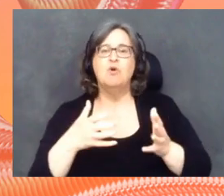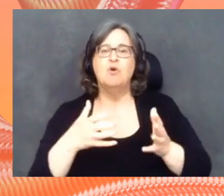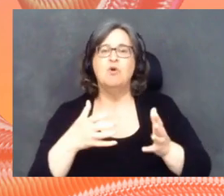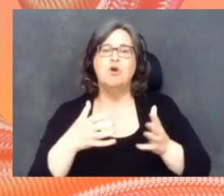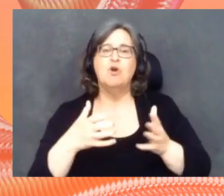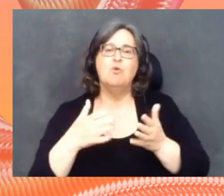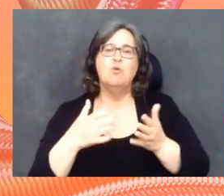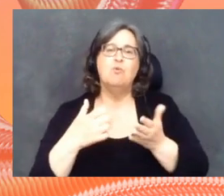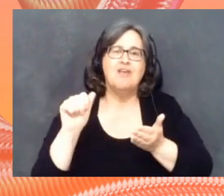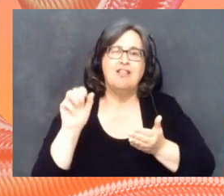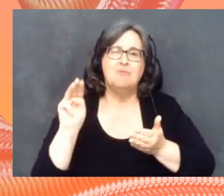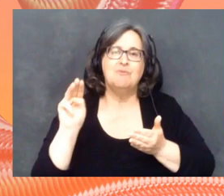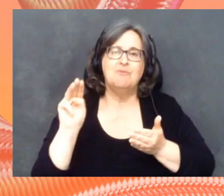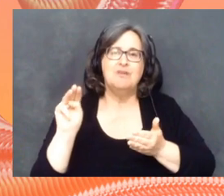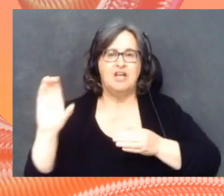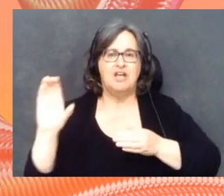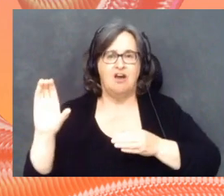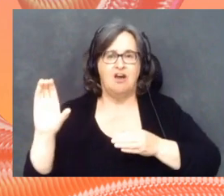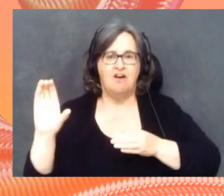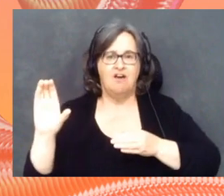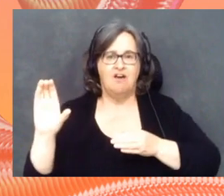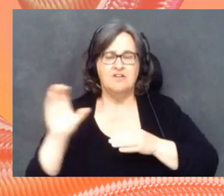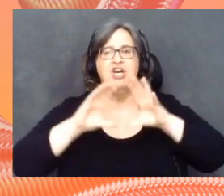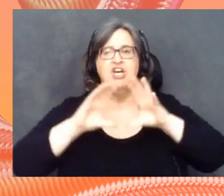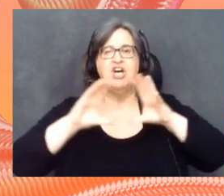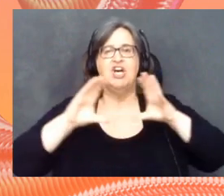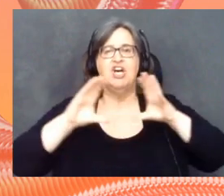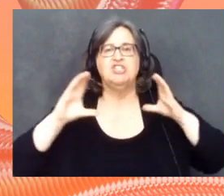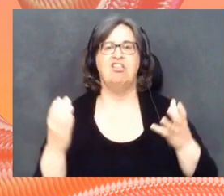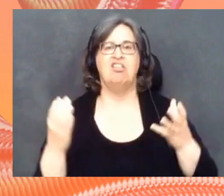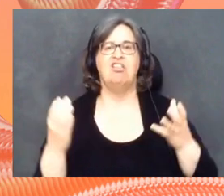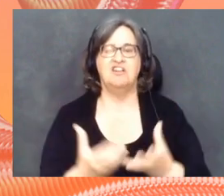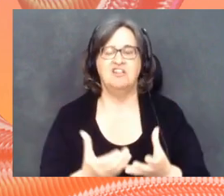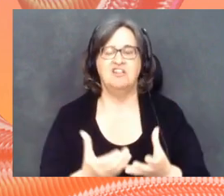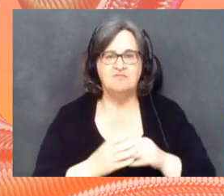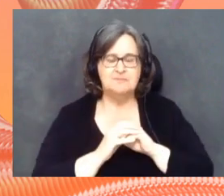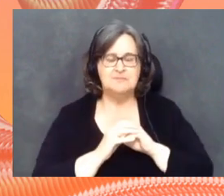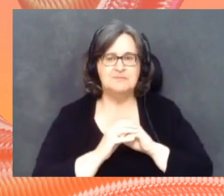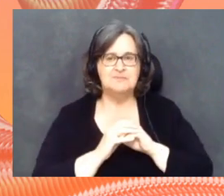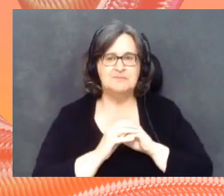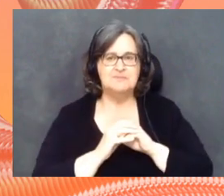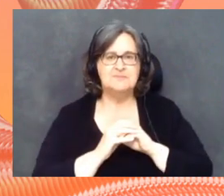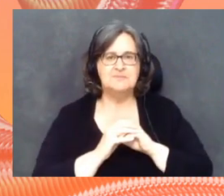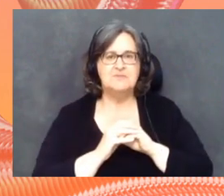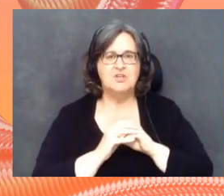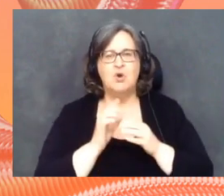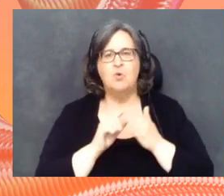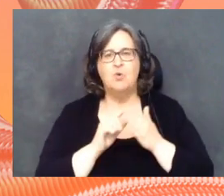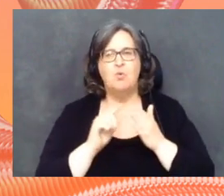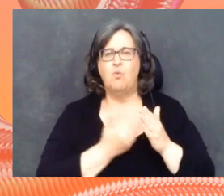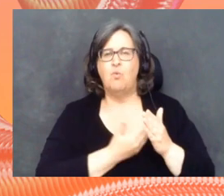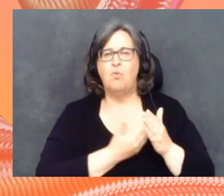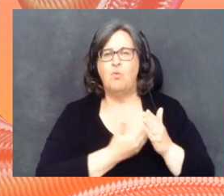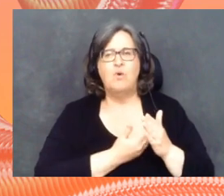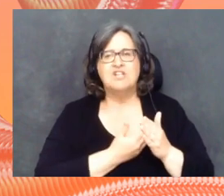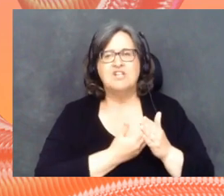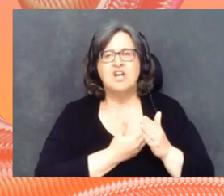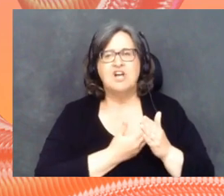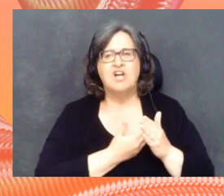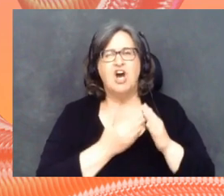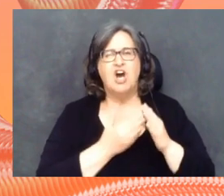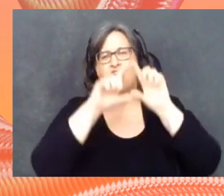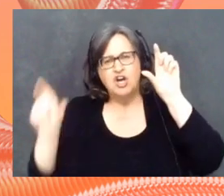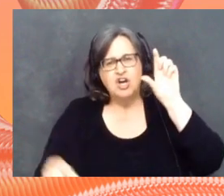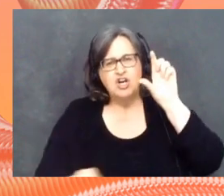Conference as a collective body. Mm-hmm. Like, what's our chart all about? How do we make meaning of